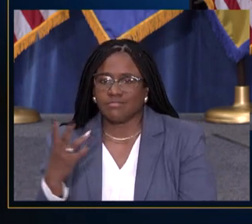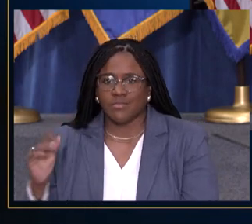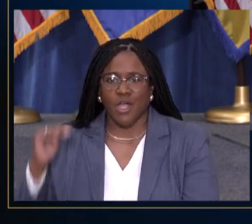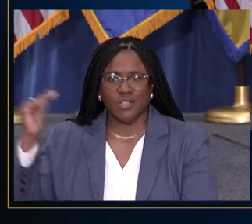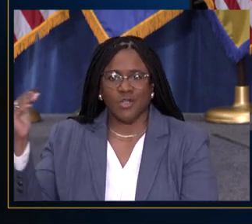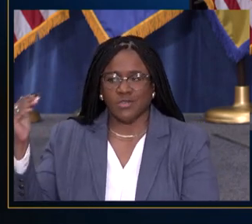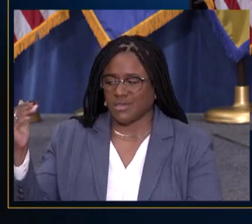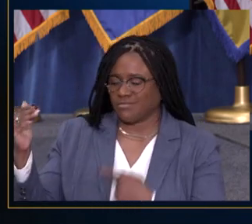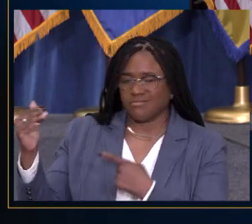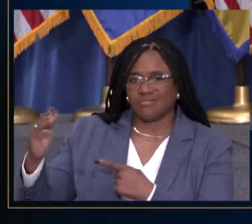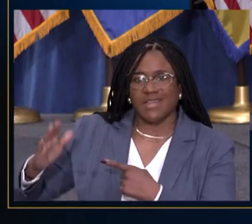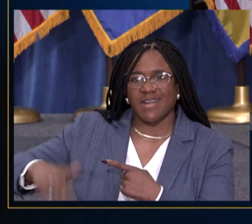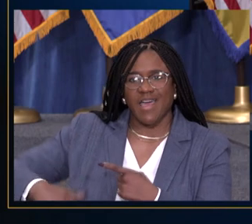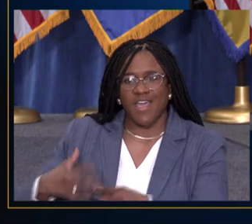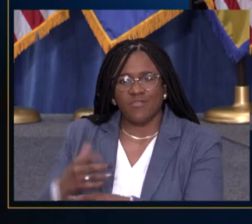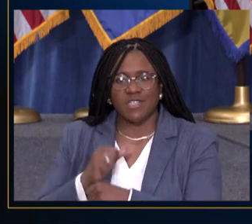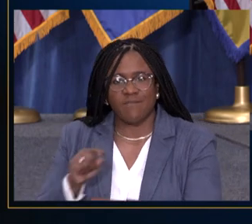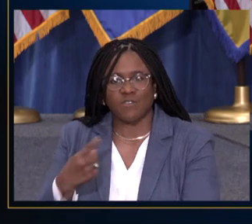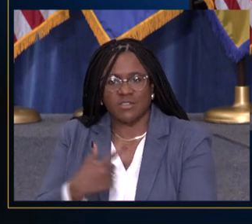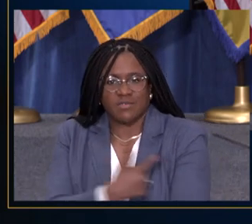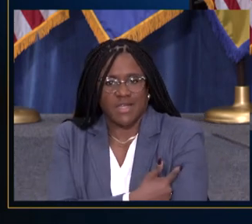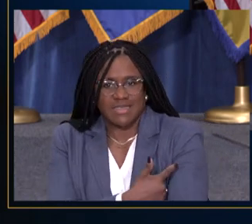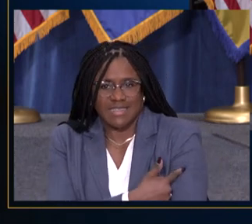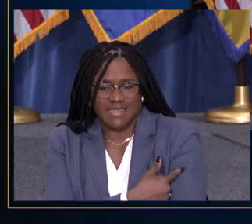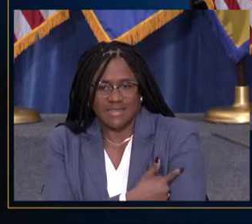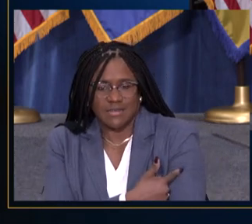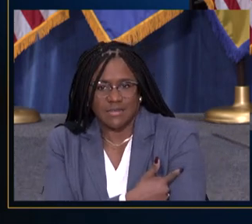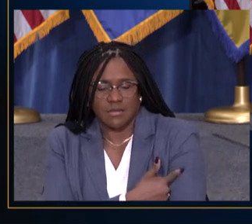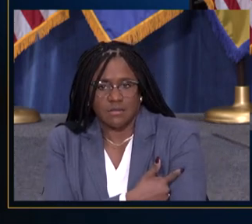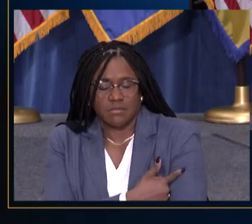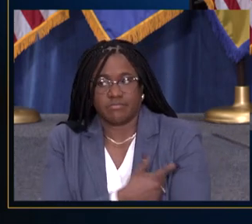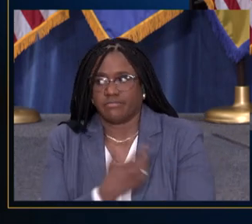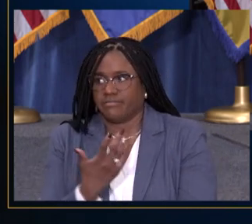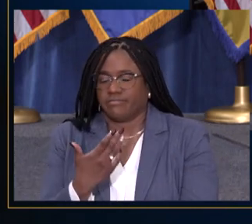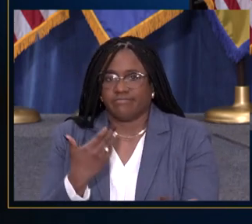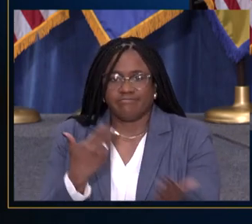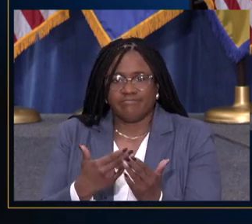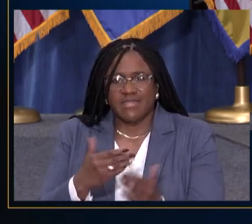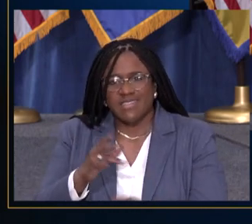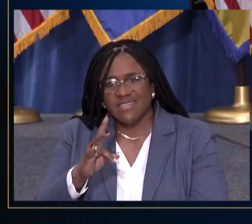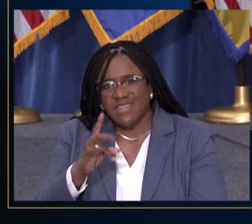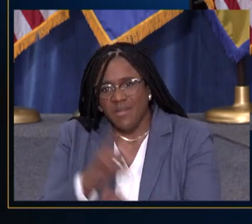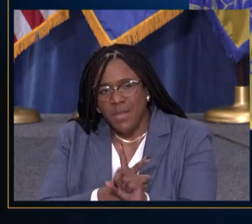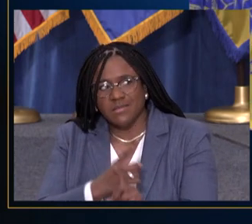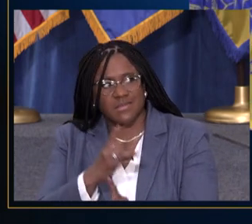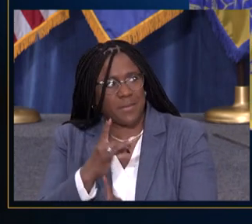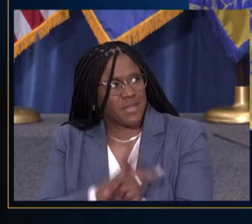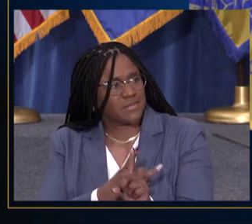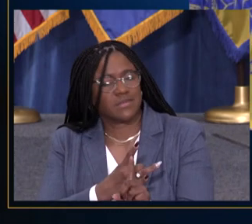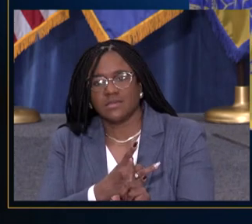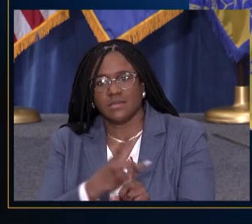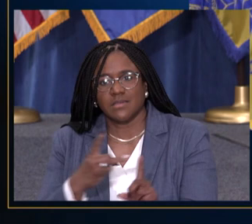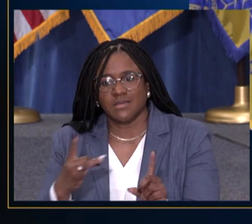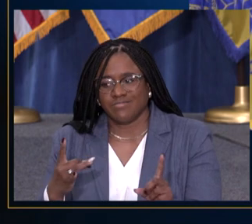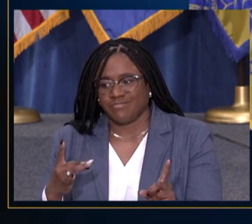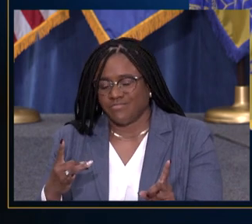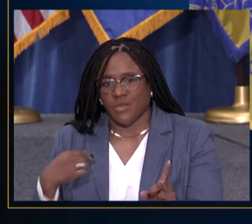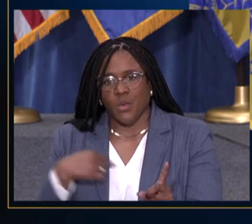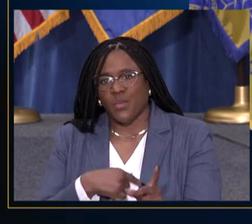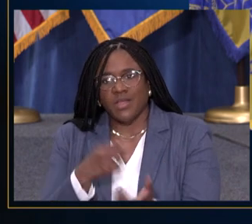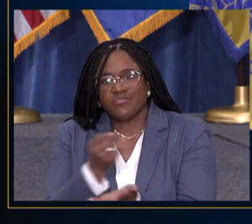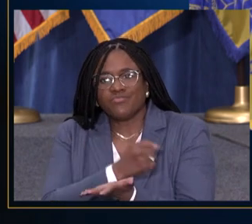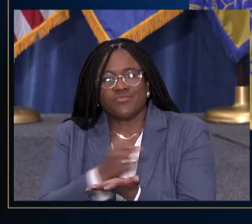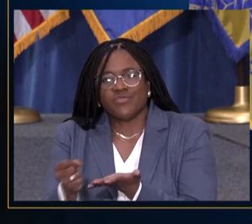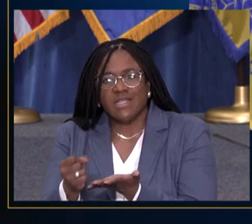adults in America had received that first vaccine. Within 7 months, 8 months, we had erase